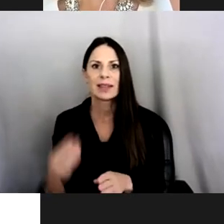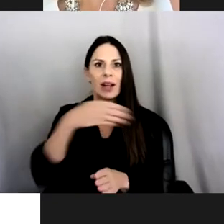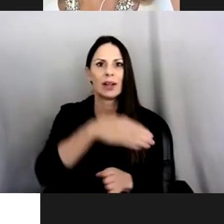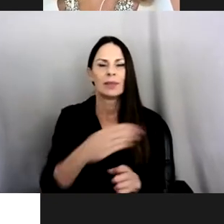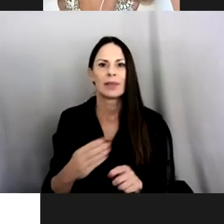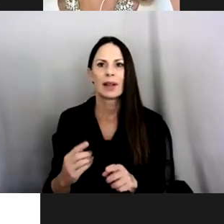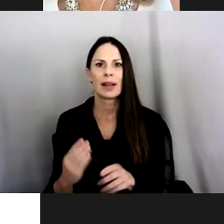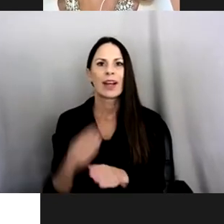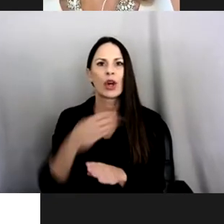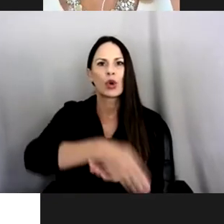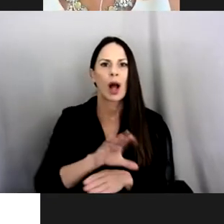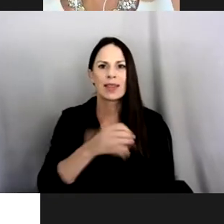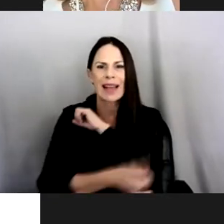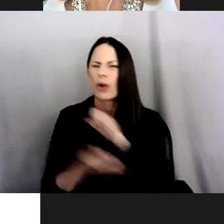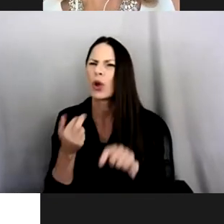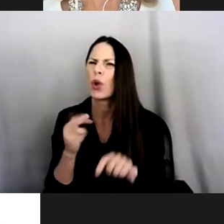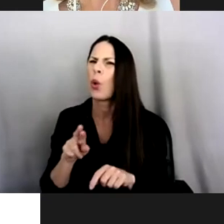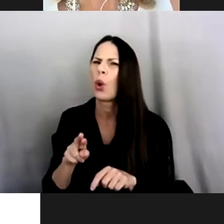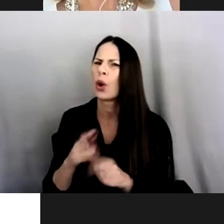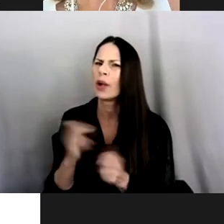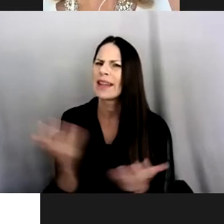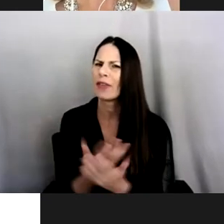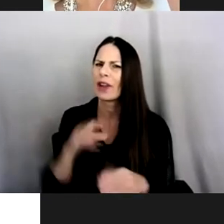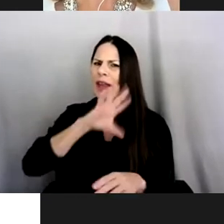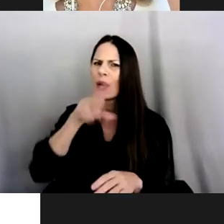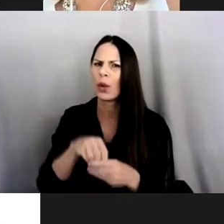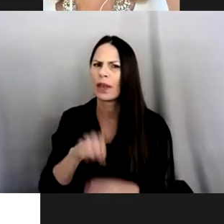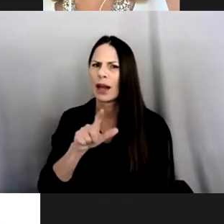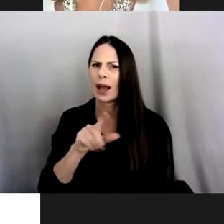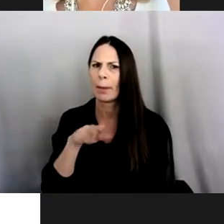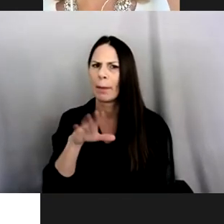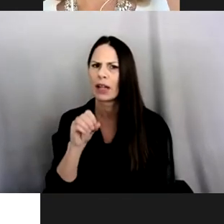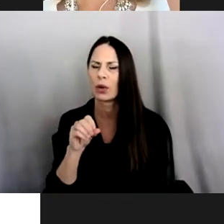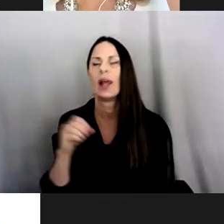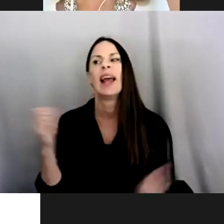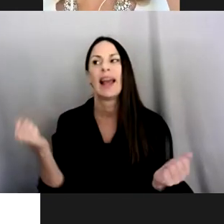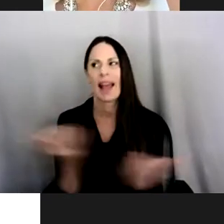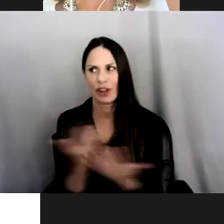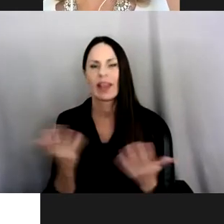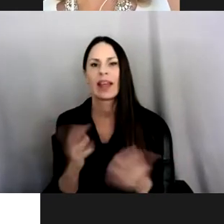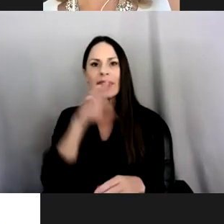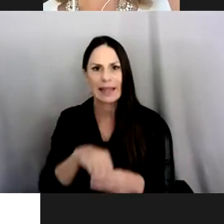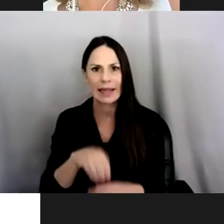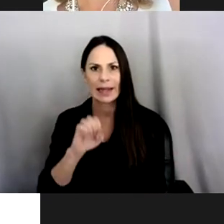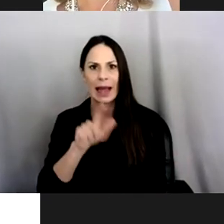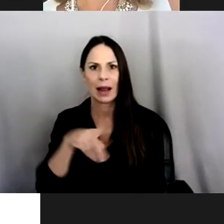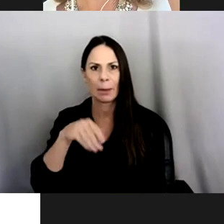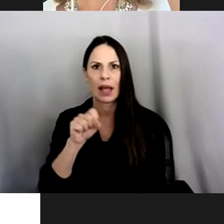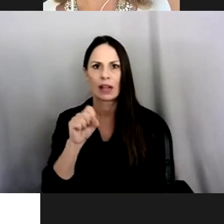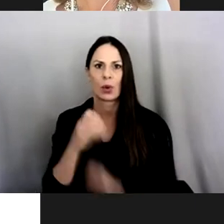you're talking about is within El Paso County? All of this is within El Paso County. Okay. I have done feet work.